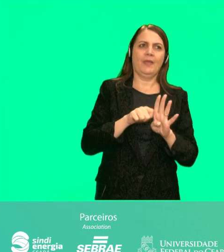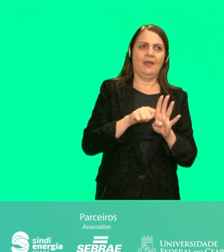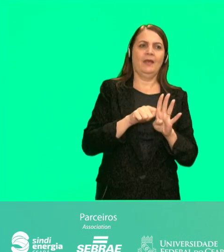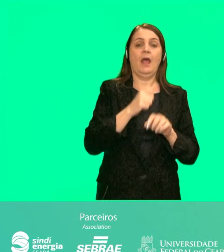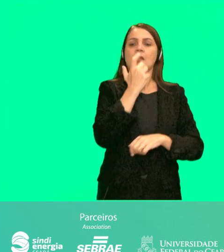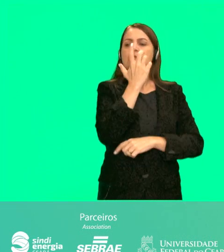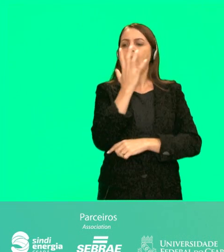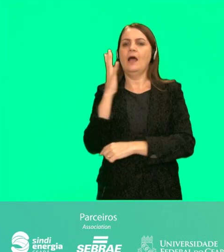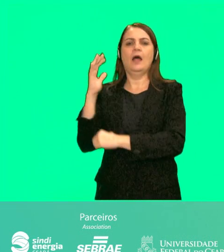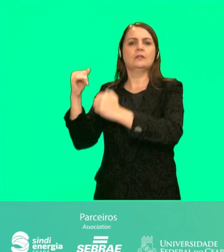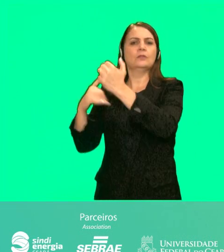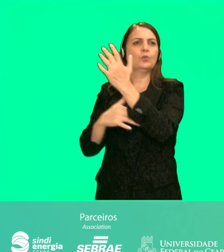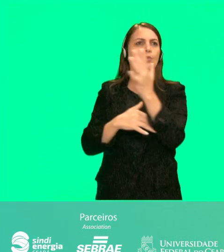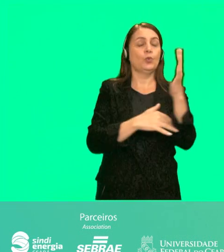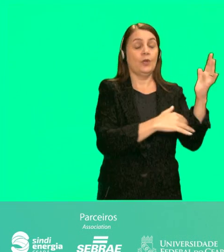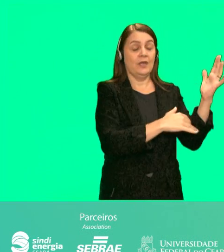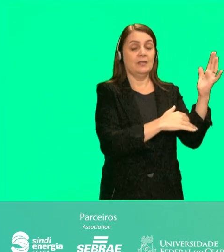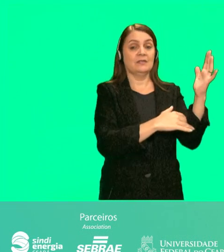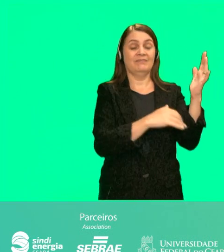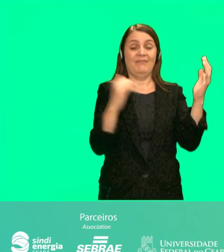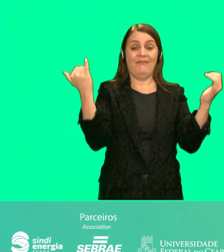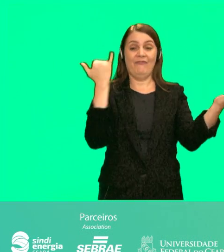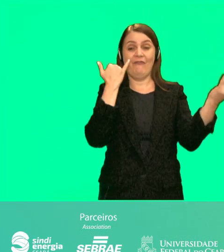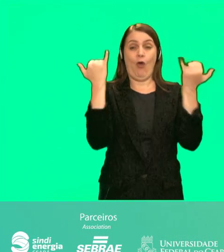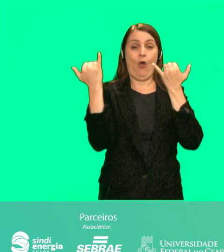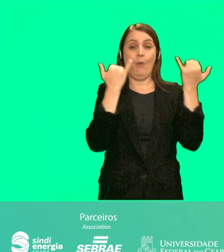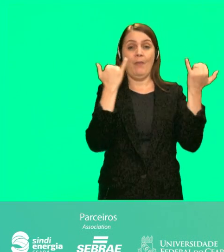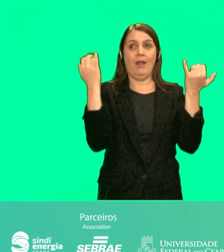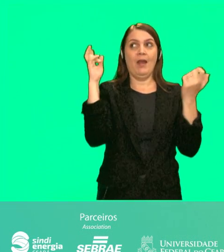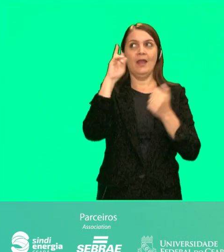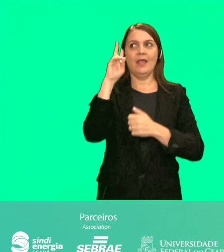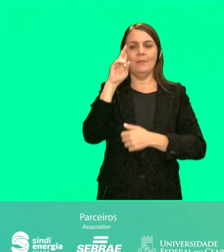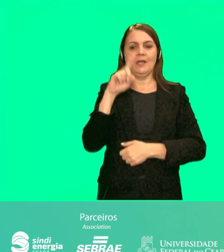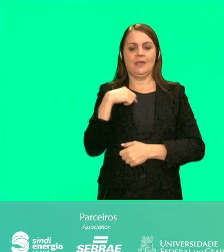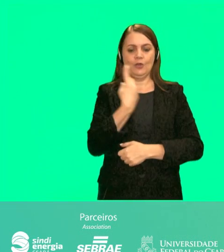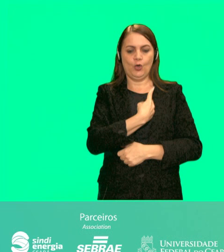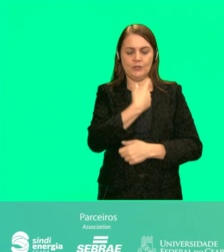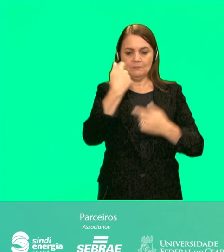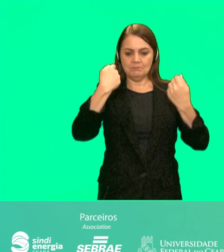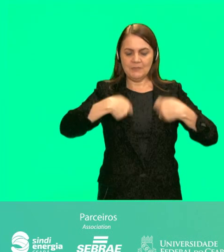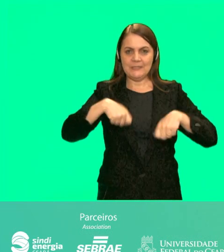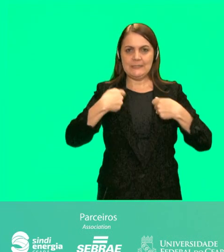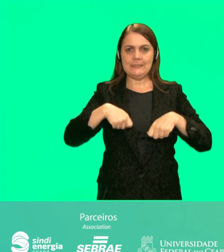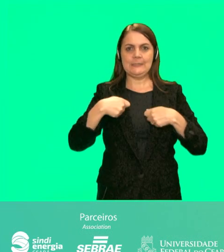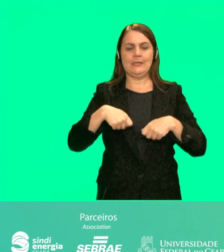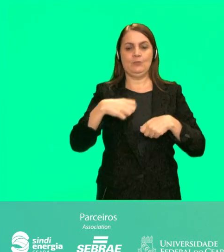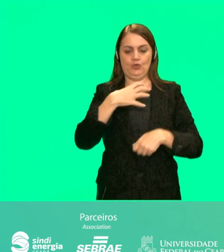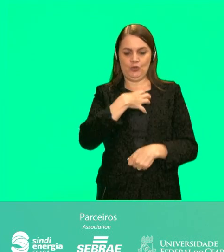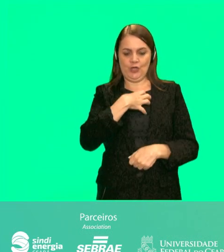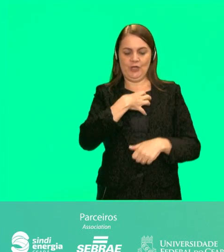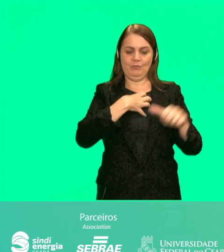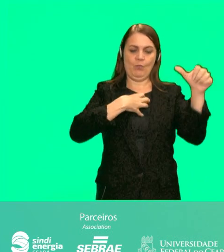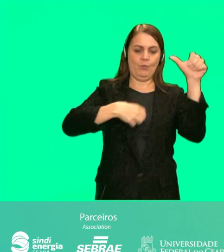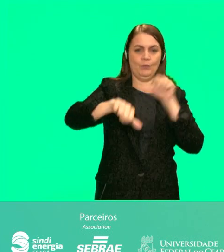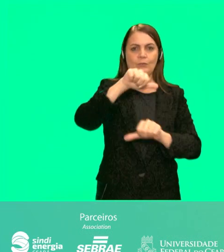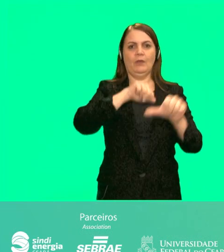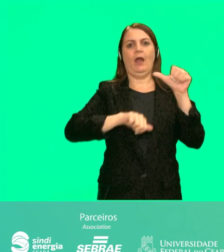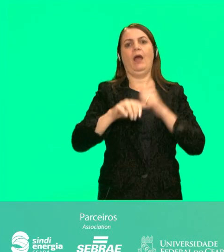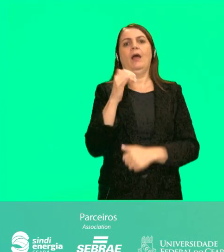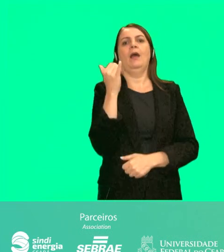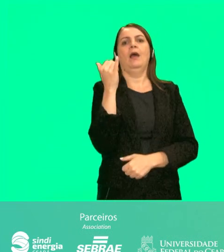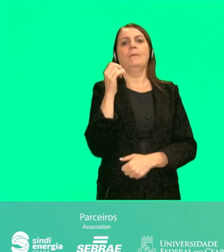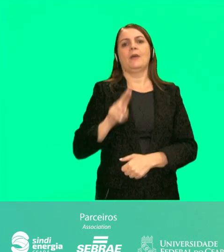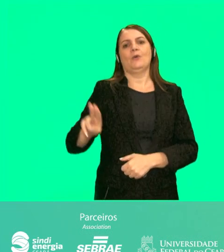us that we have to change things up. We have to change the way that we generate and use